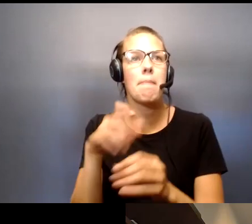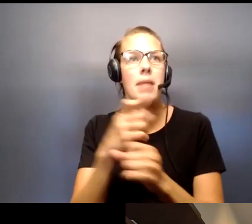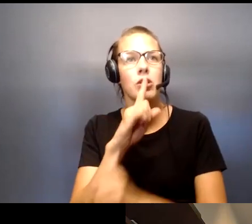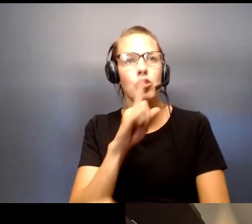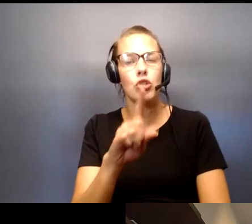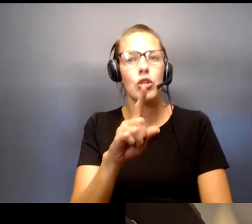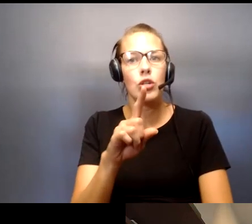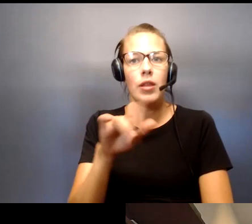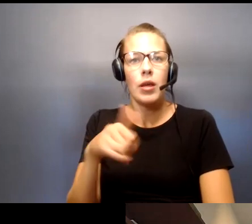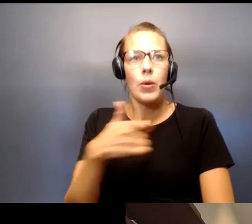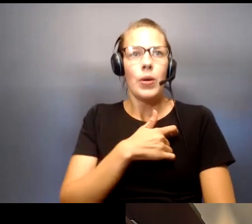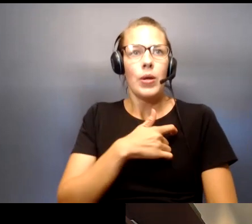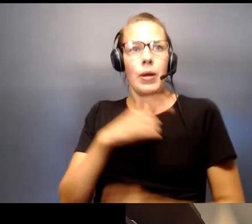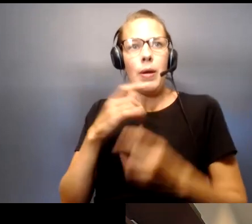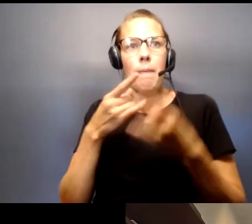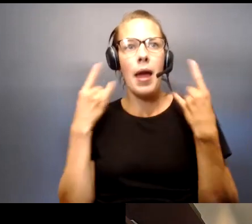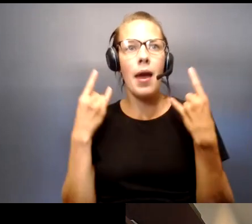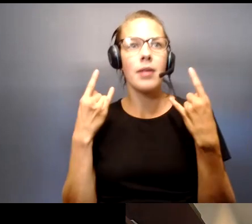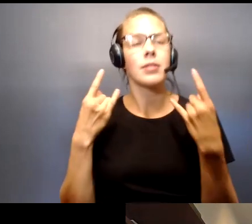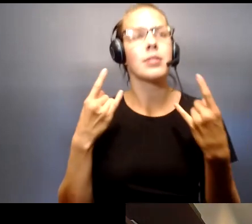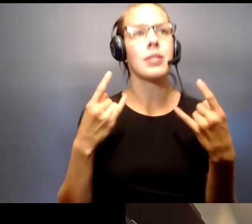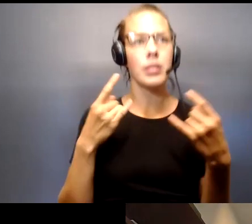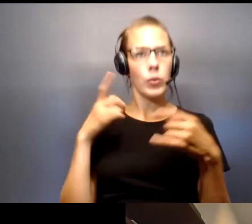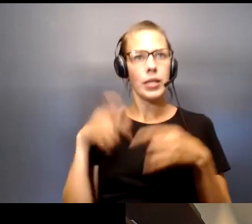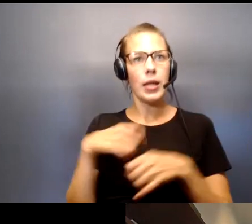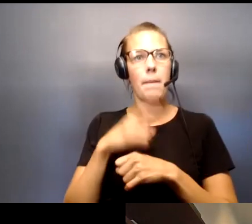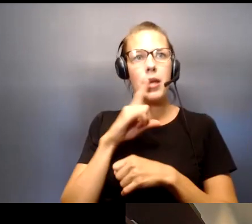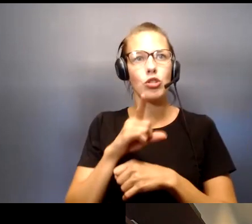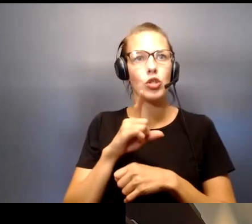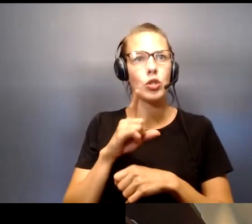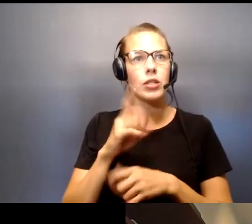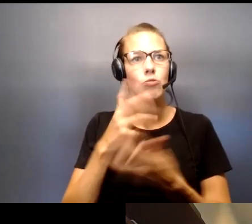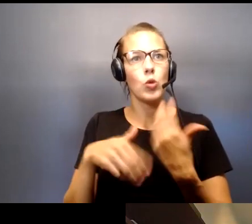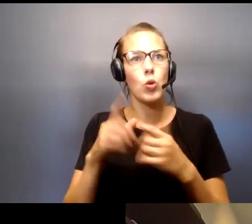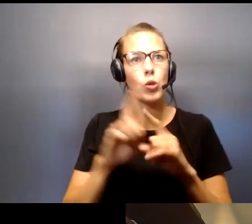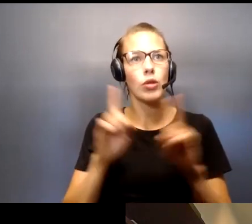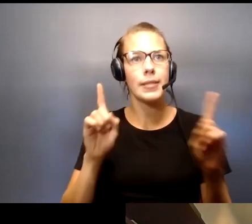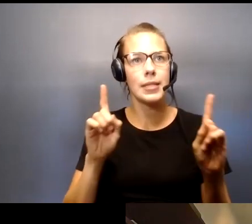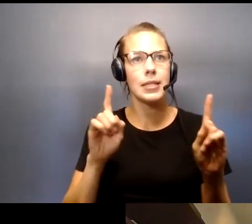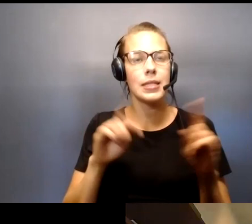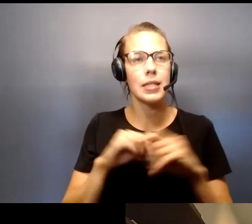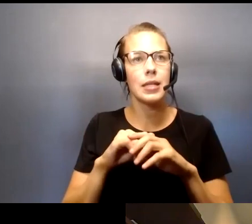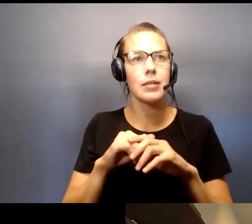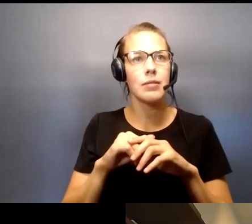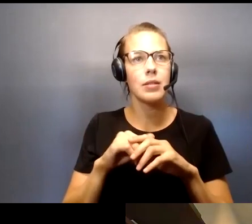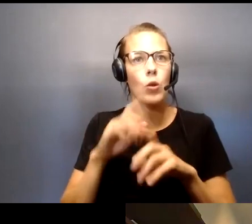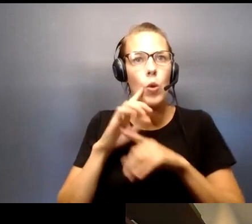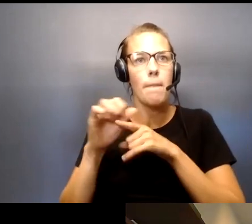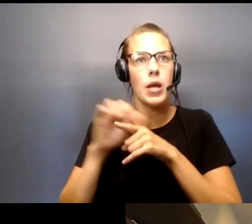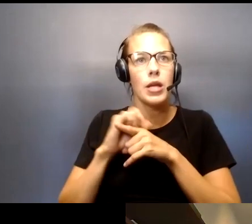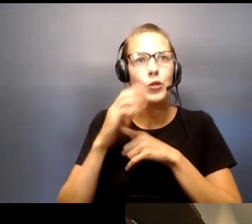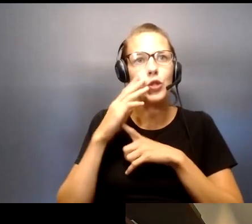we're masking up. We need to make sure that we're social distancing, that we're practicing